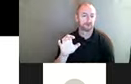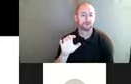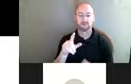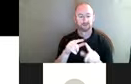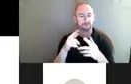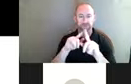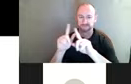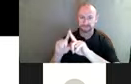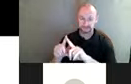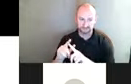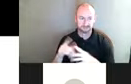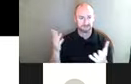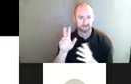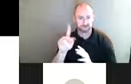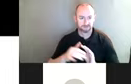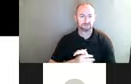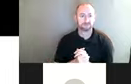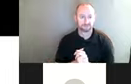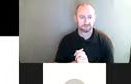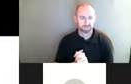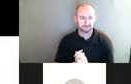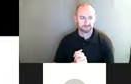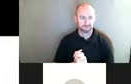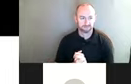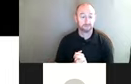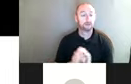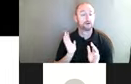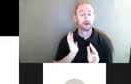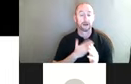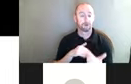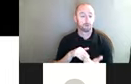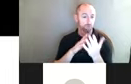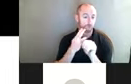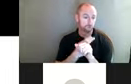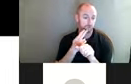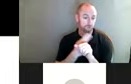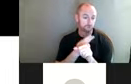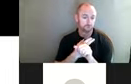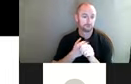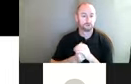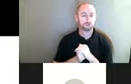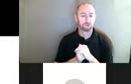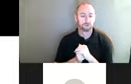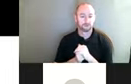Valley Station quads in Kentucky. So the approach that I've been using to this,